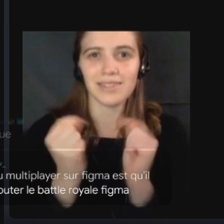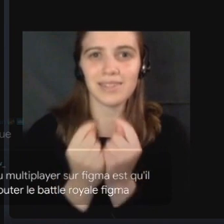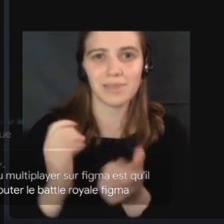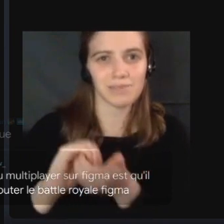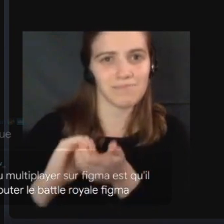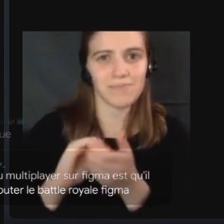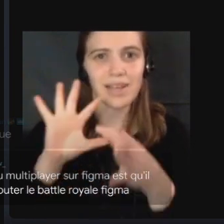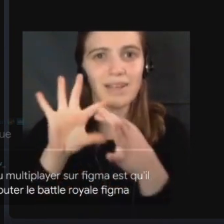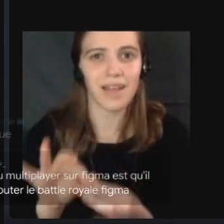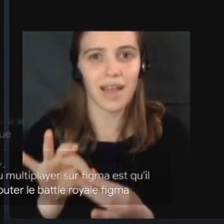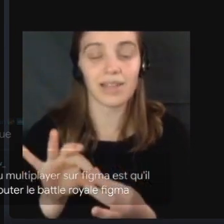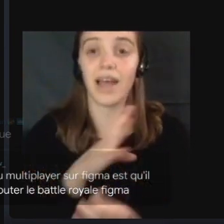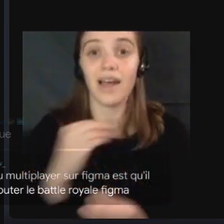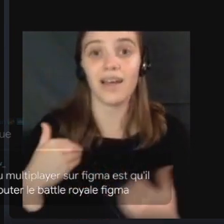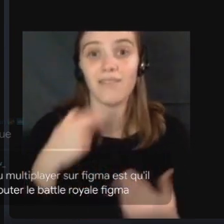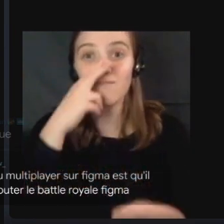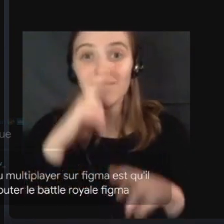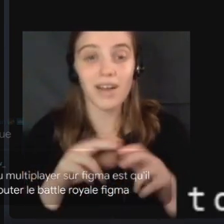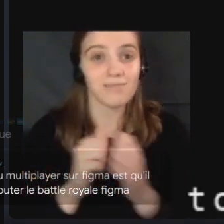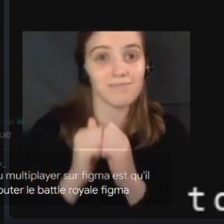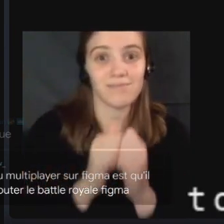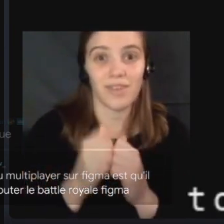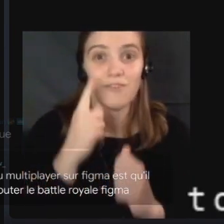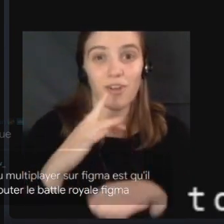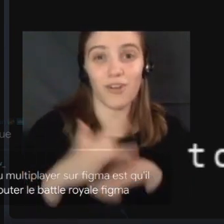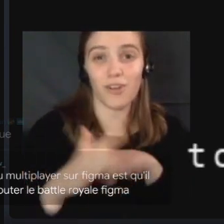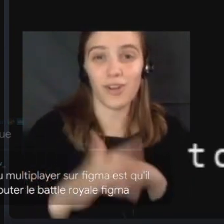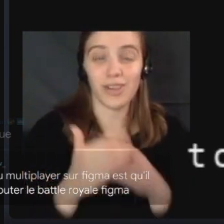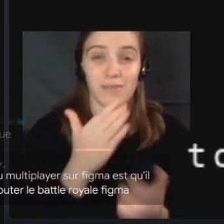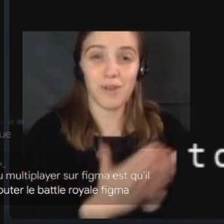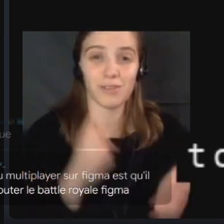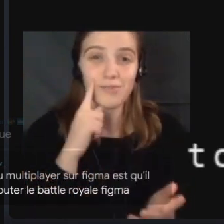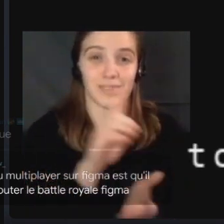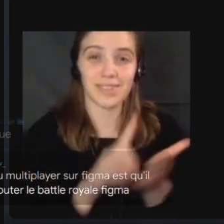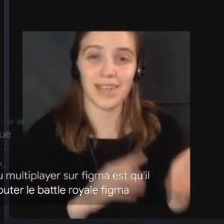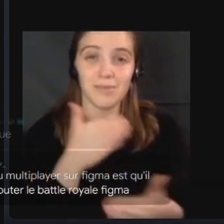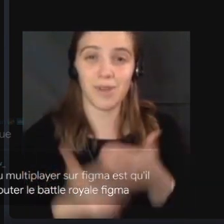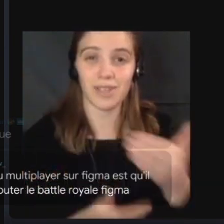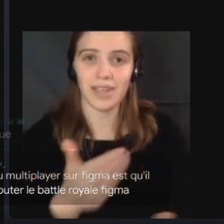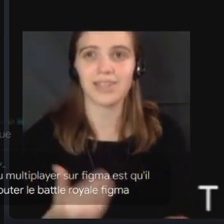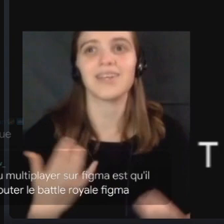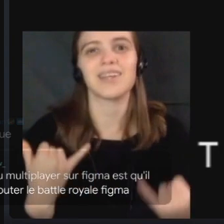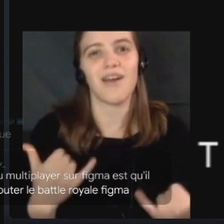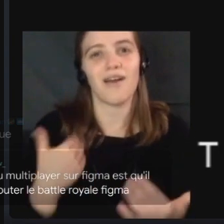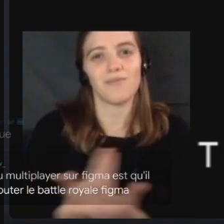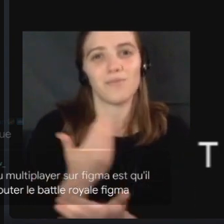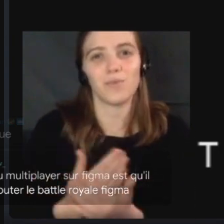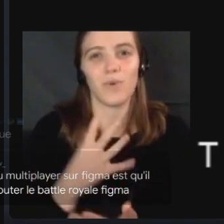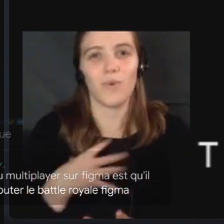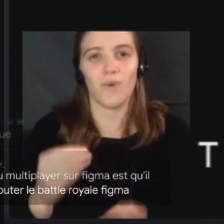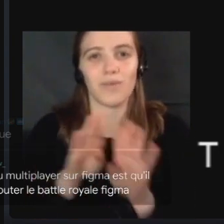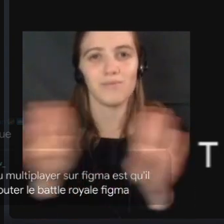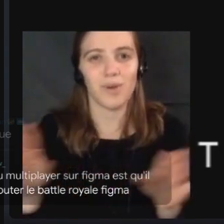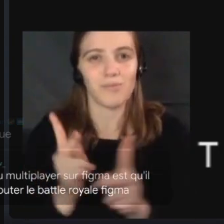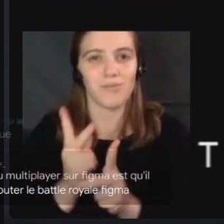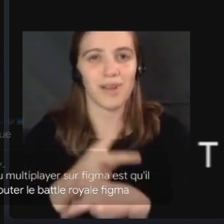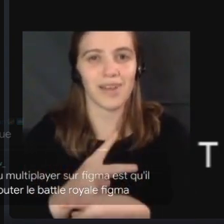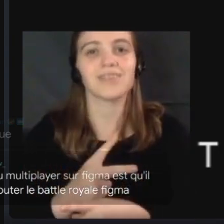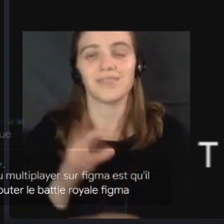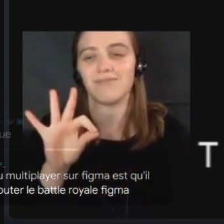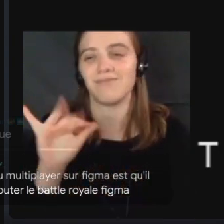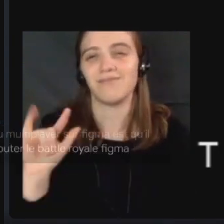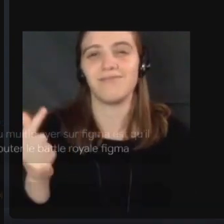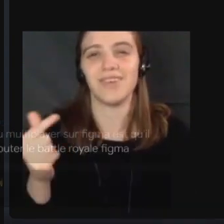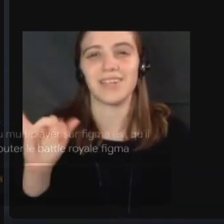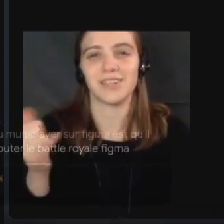early stages of the design process? This is the foundation for our new whiteboarding product, FigJam. So let's hop in.